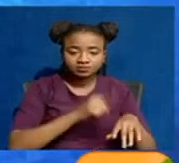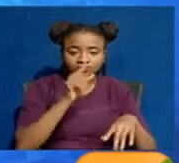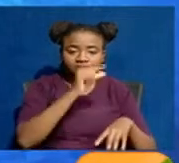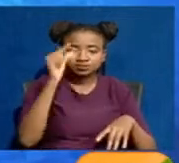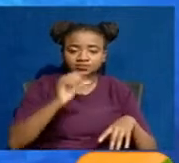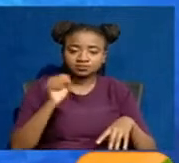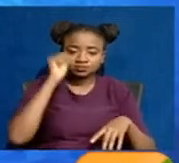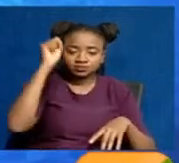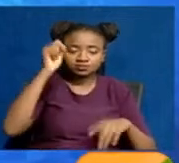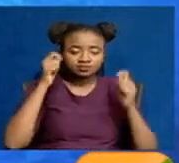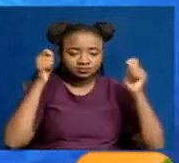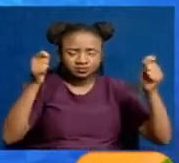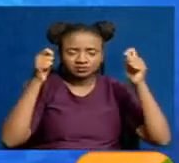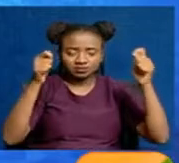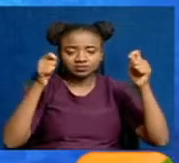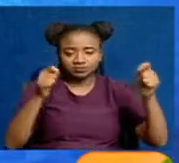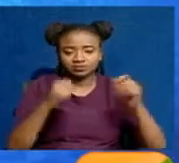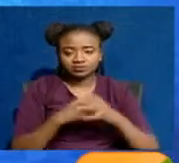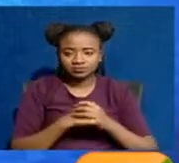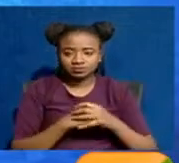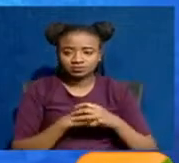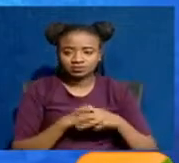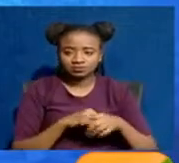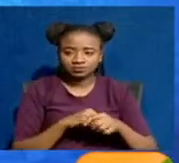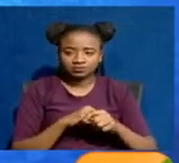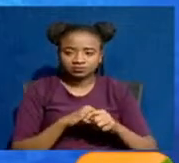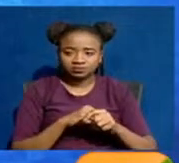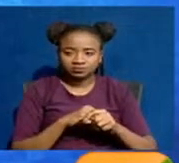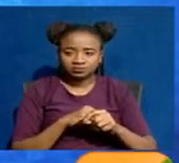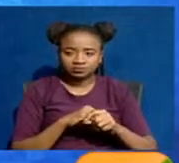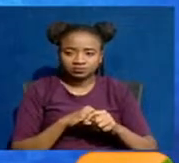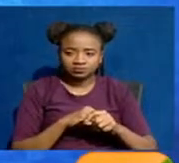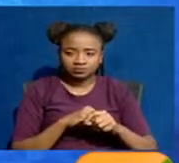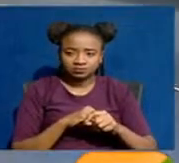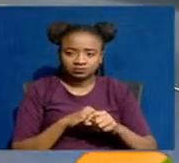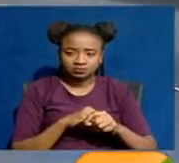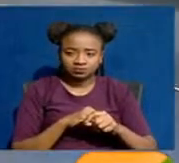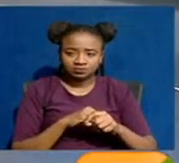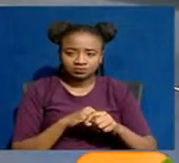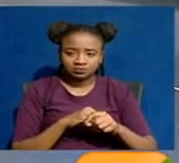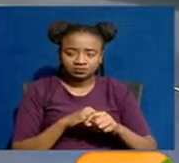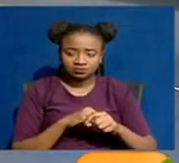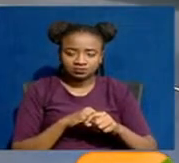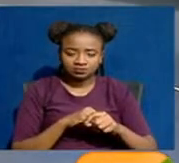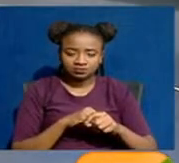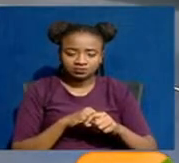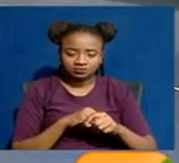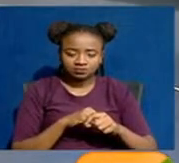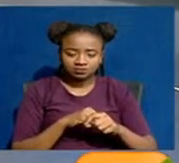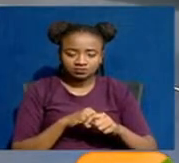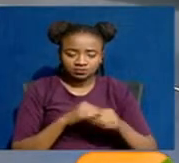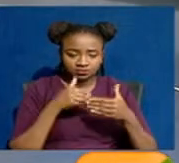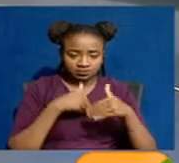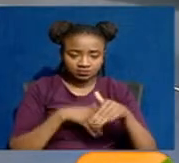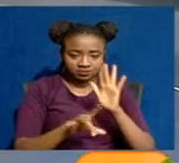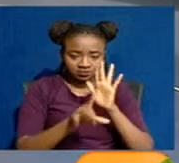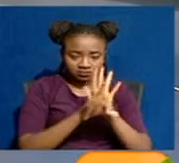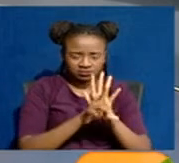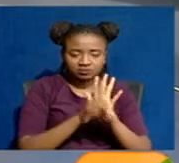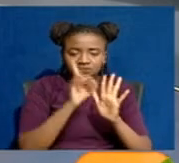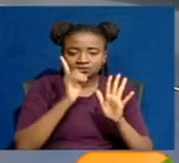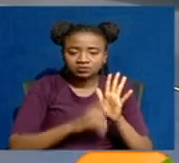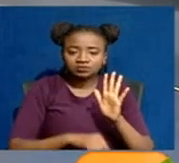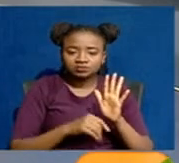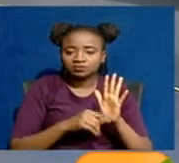an arrest and an abduction was blurred. Yes. So according to the law, what should